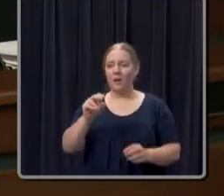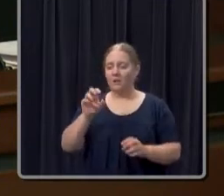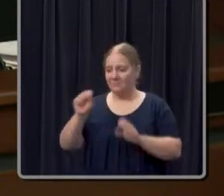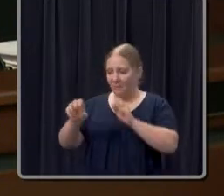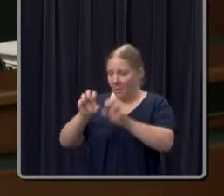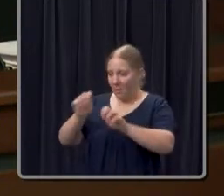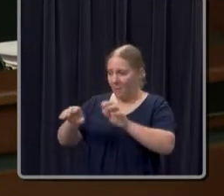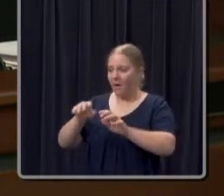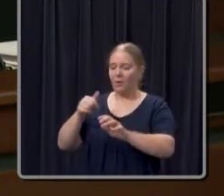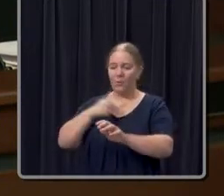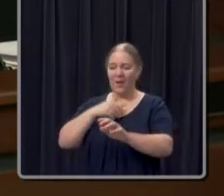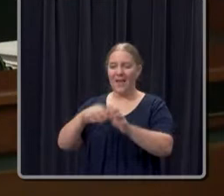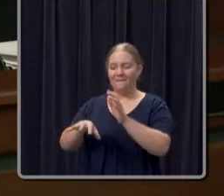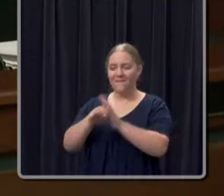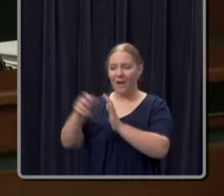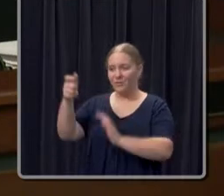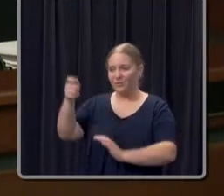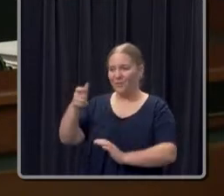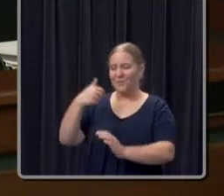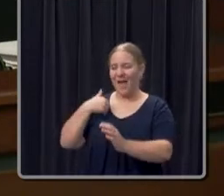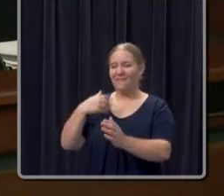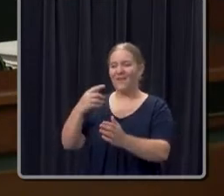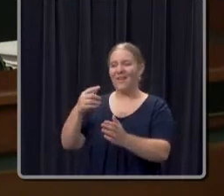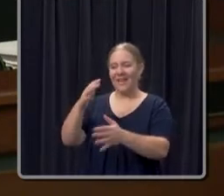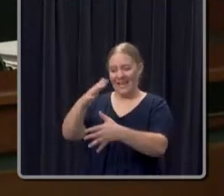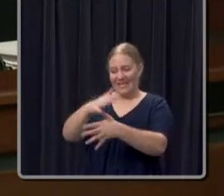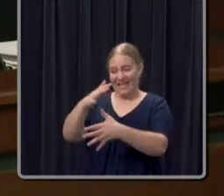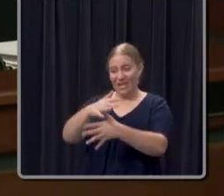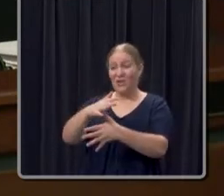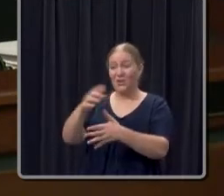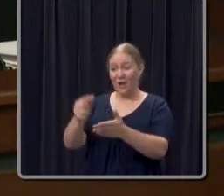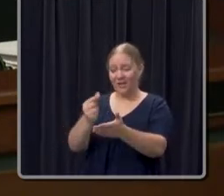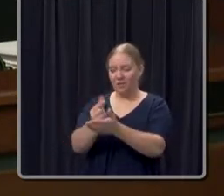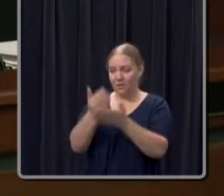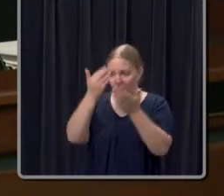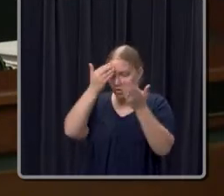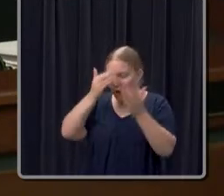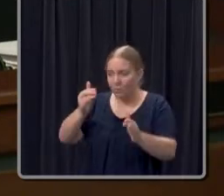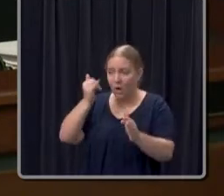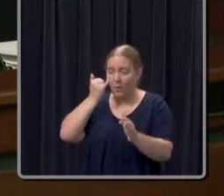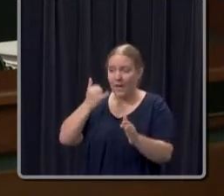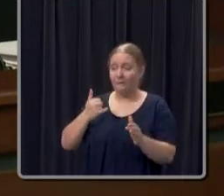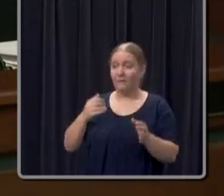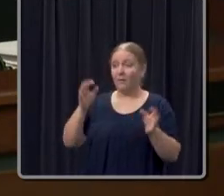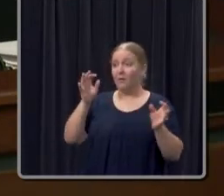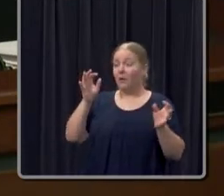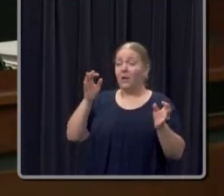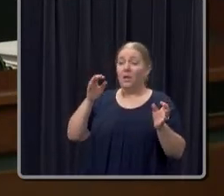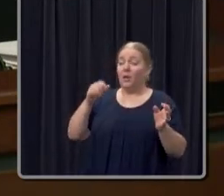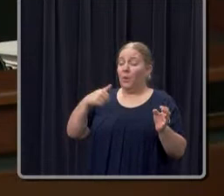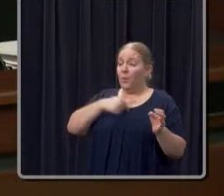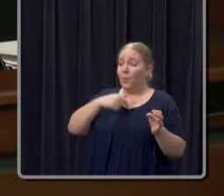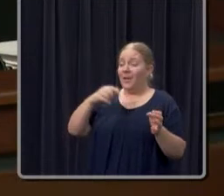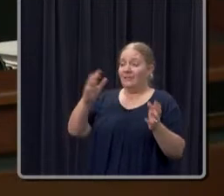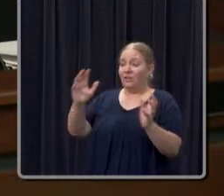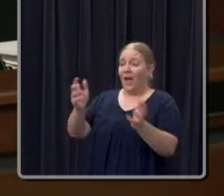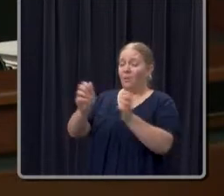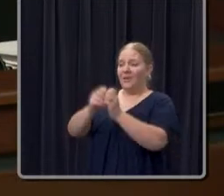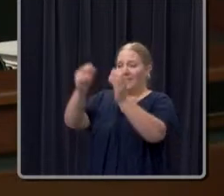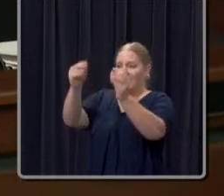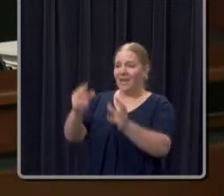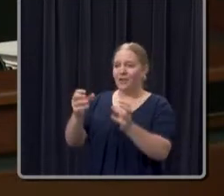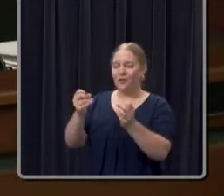We found scholarships. I got a graduating senior. We don't know unless we know, and we don't know until we're talking to you, to the teachers.